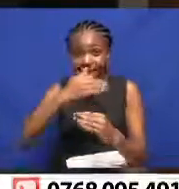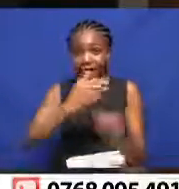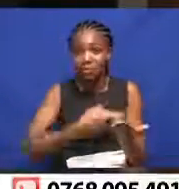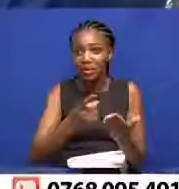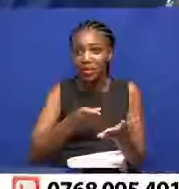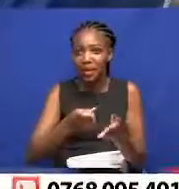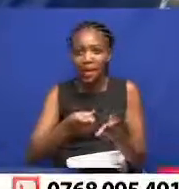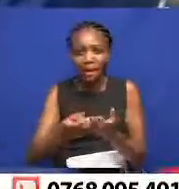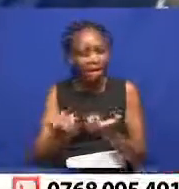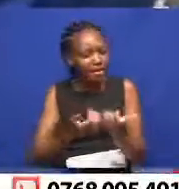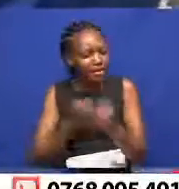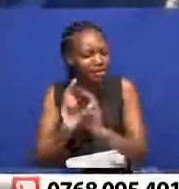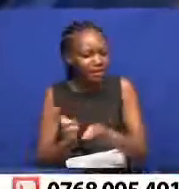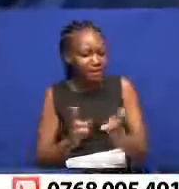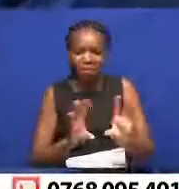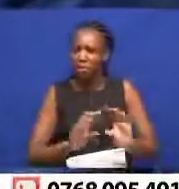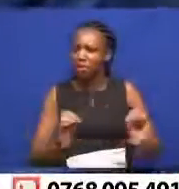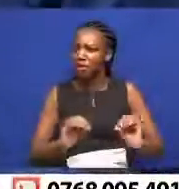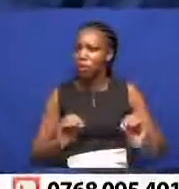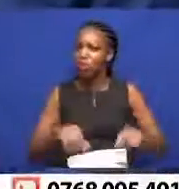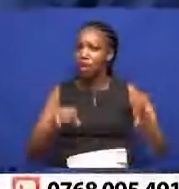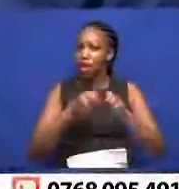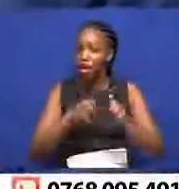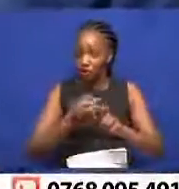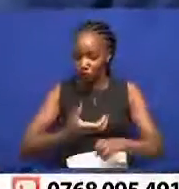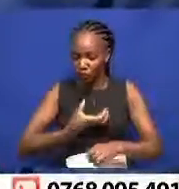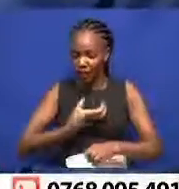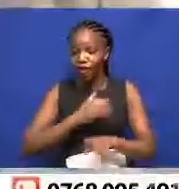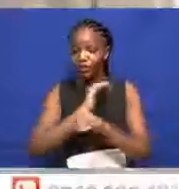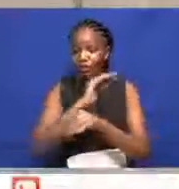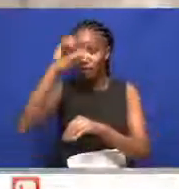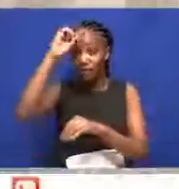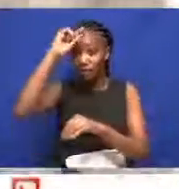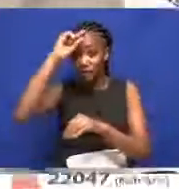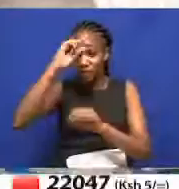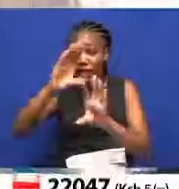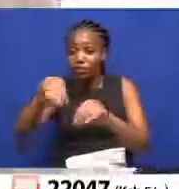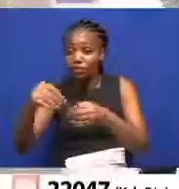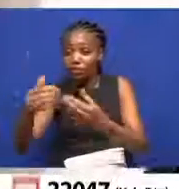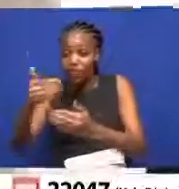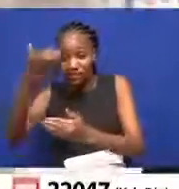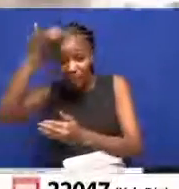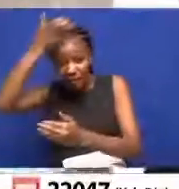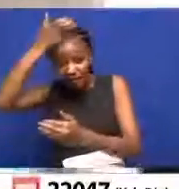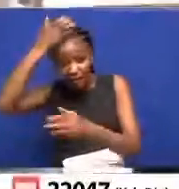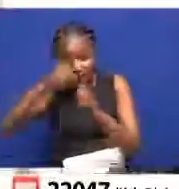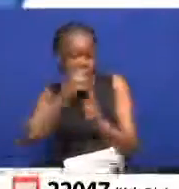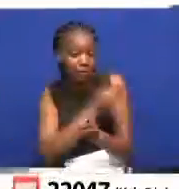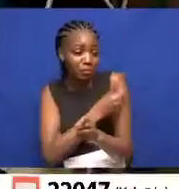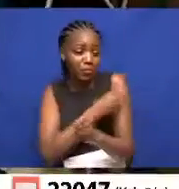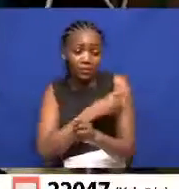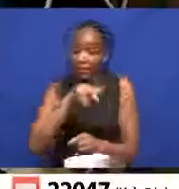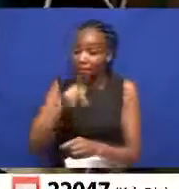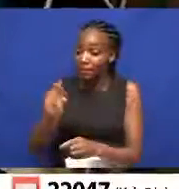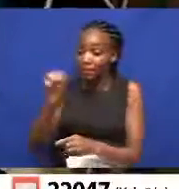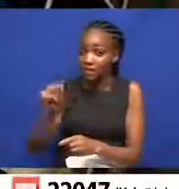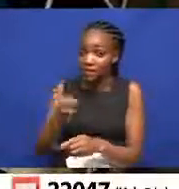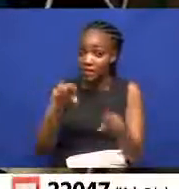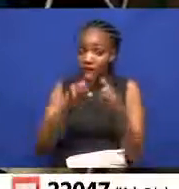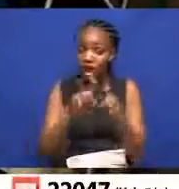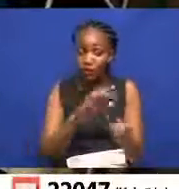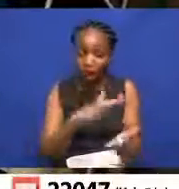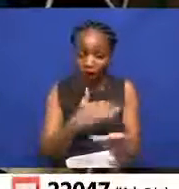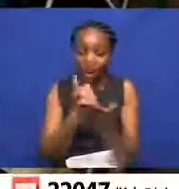usual in this country. The union has asked the government to provide personal protective equipments to health workers in order to help